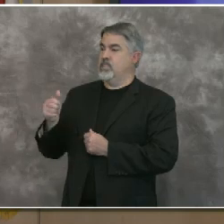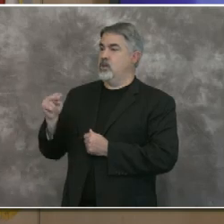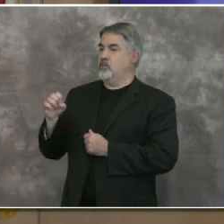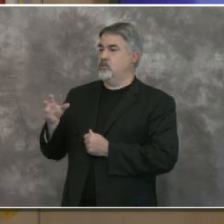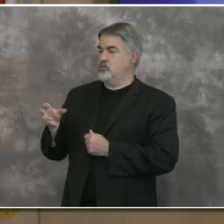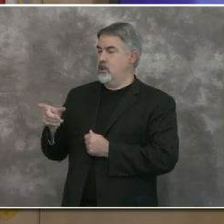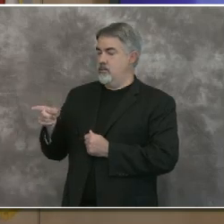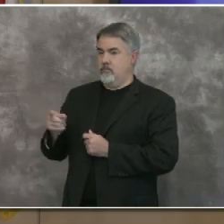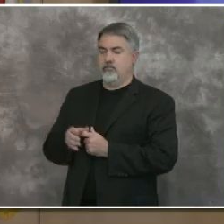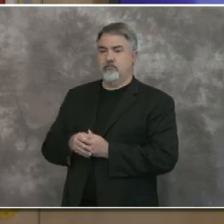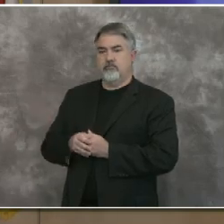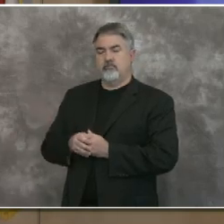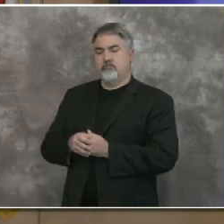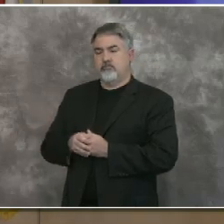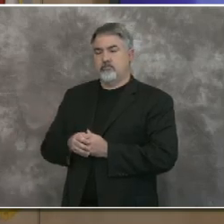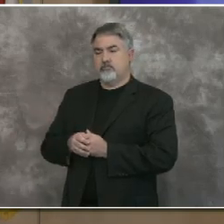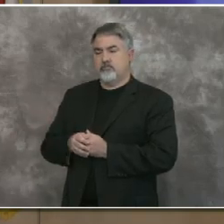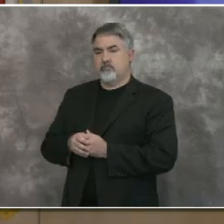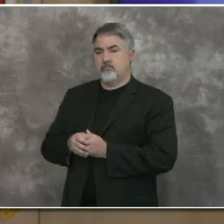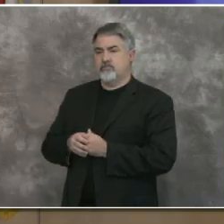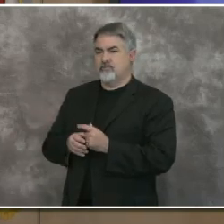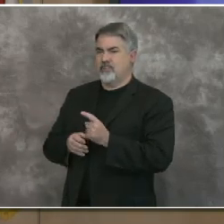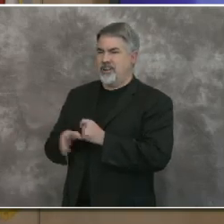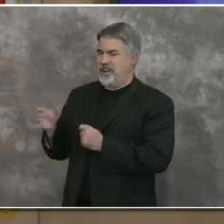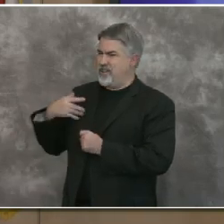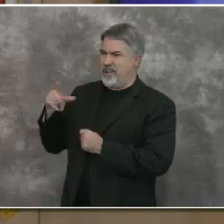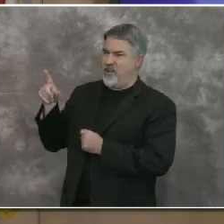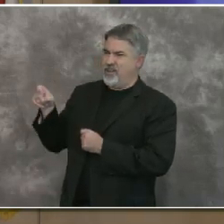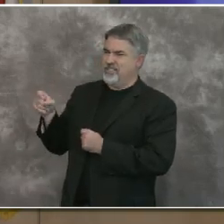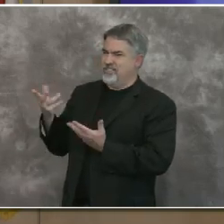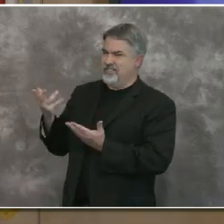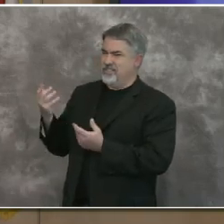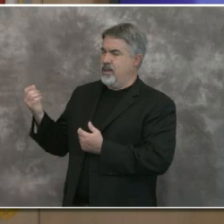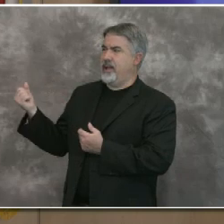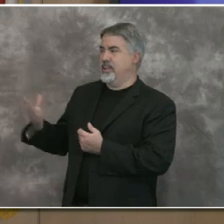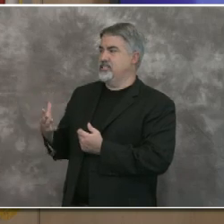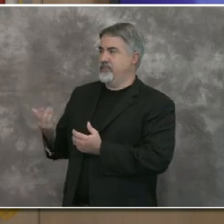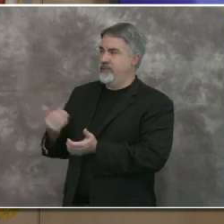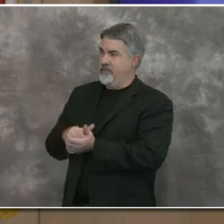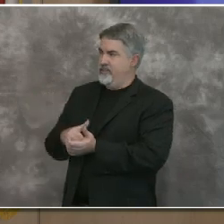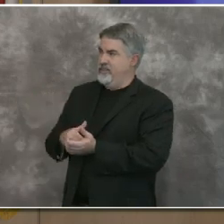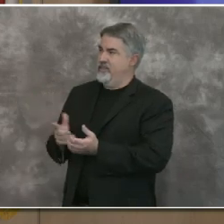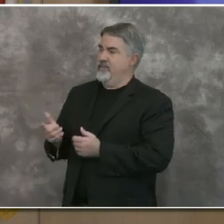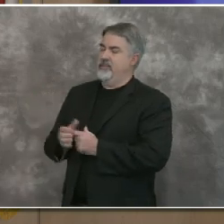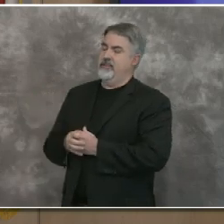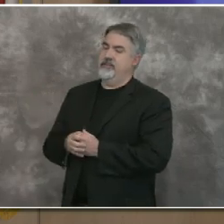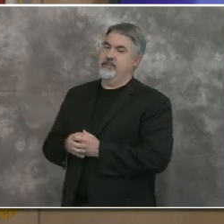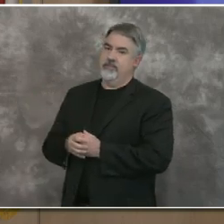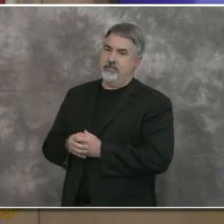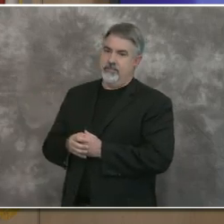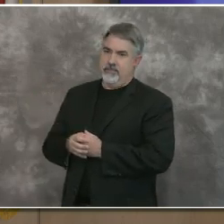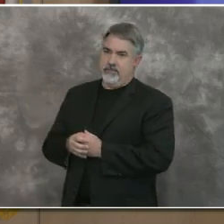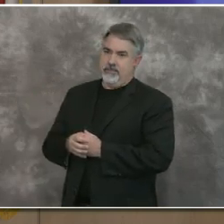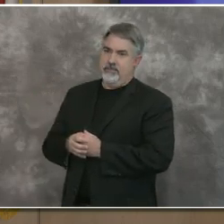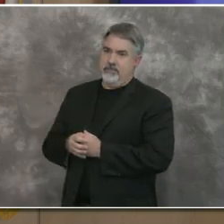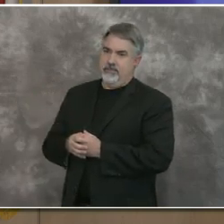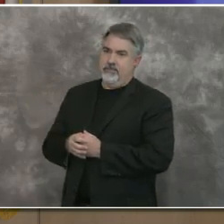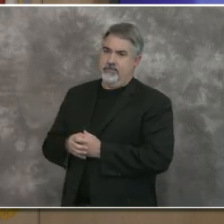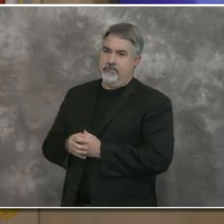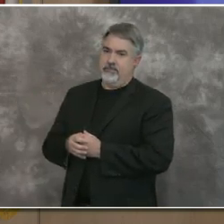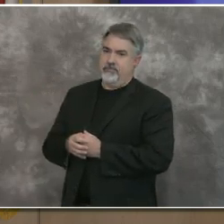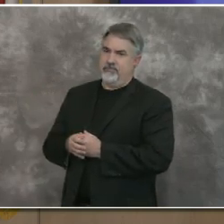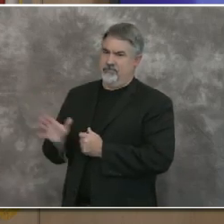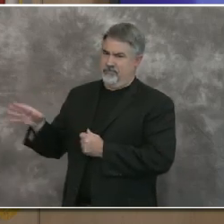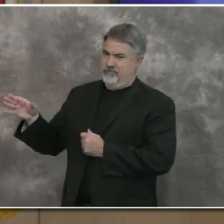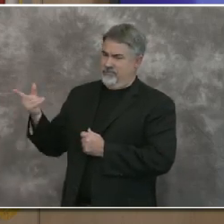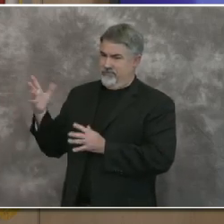Yes, my question is still on the casino issue. Is it my understanding then that after Dr. Wooten's meeting today, that